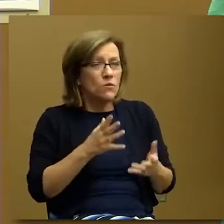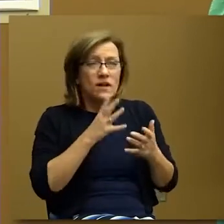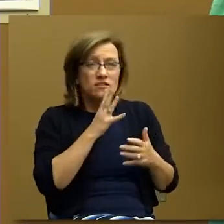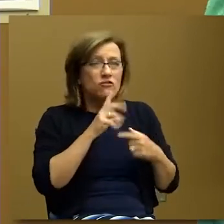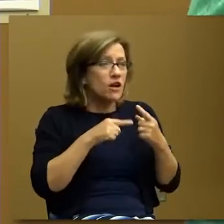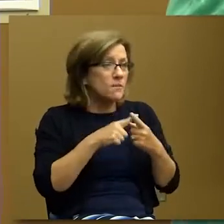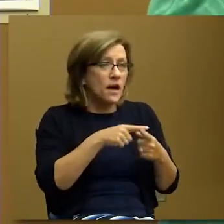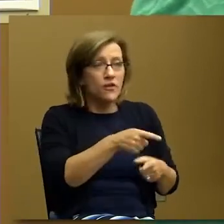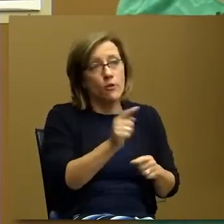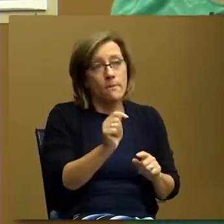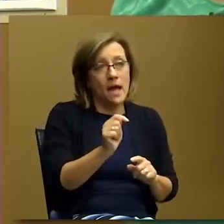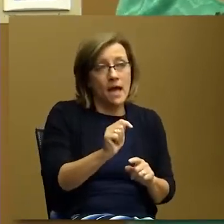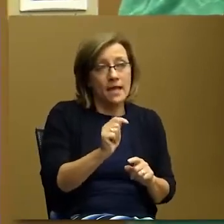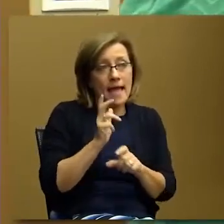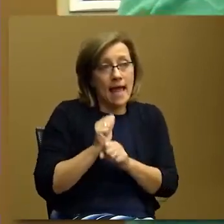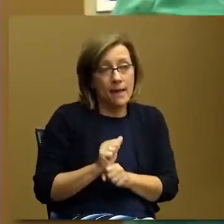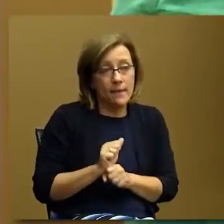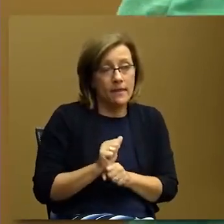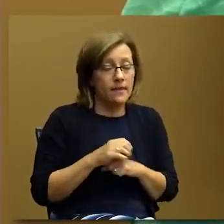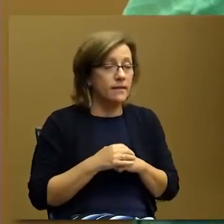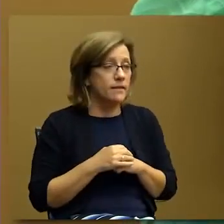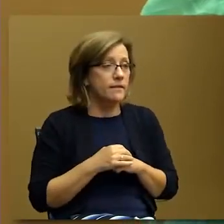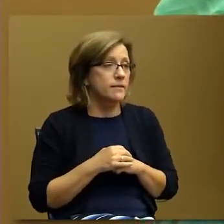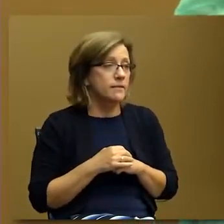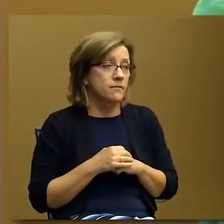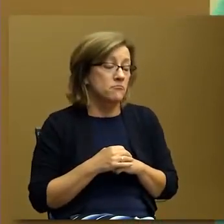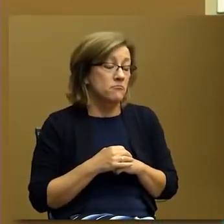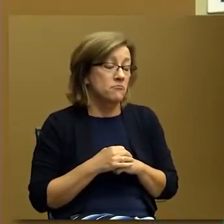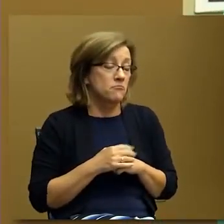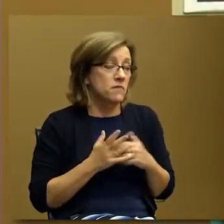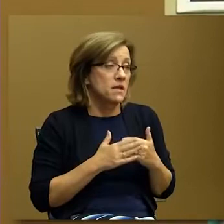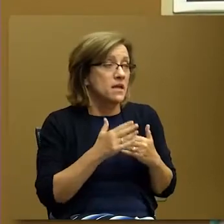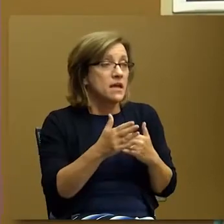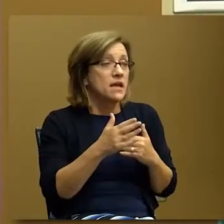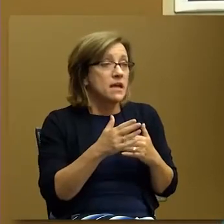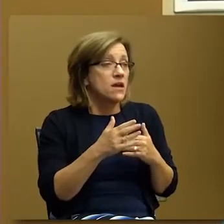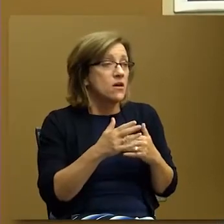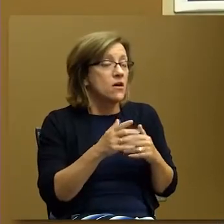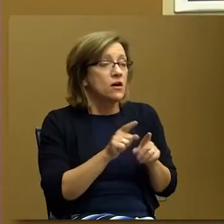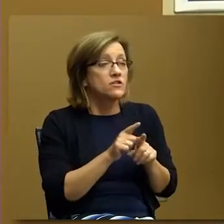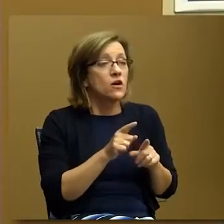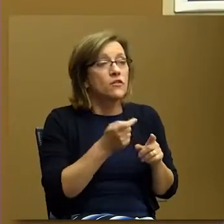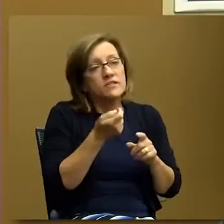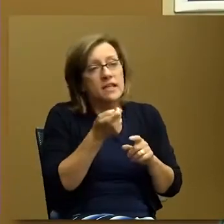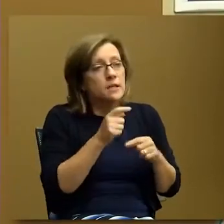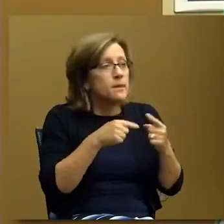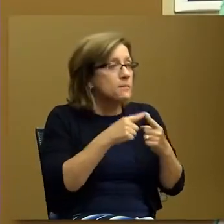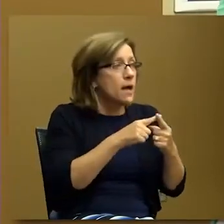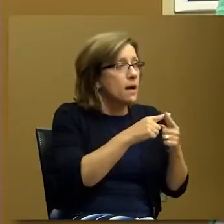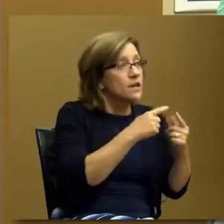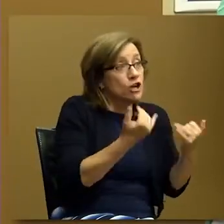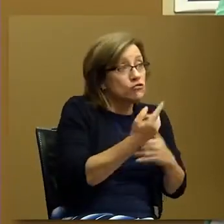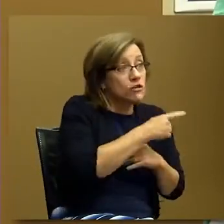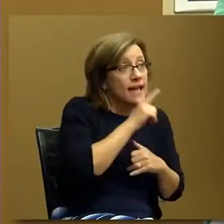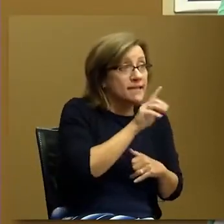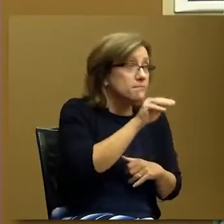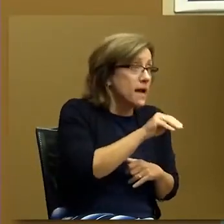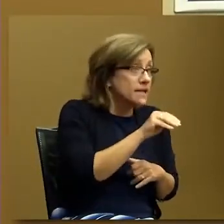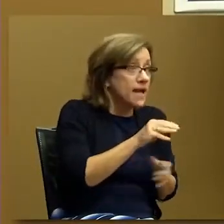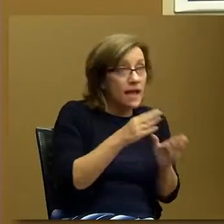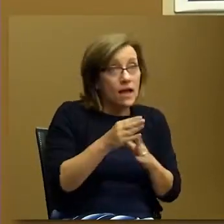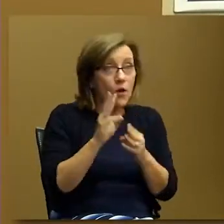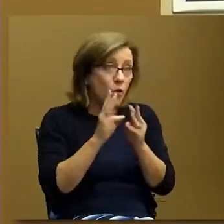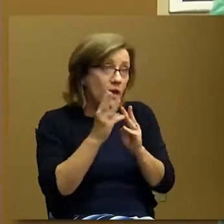about their potty habits. And past that, there's a little bit of today is Monday and weather, but there's not a lot